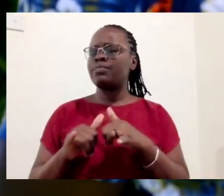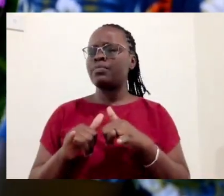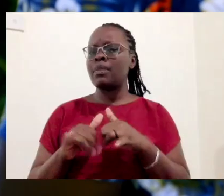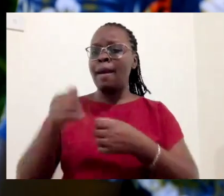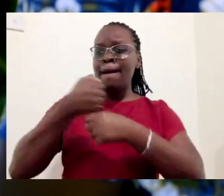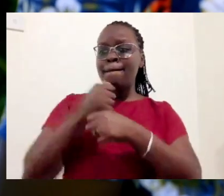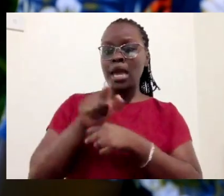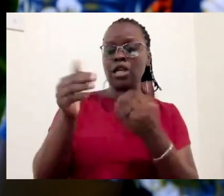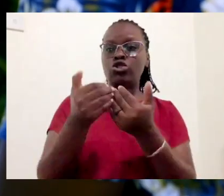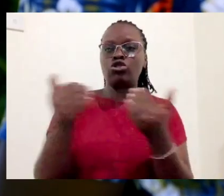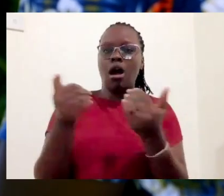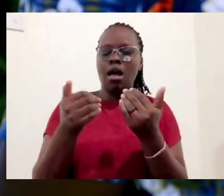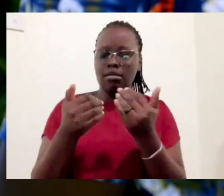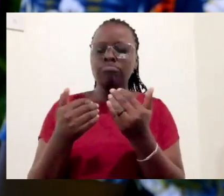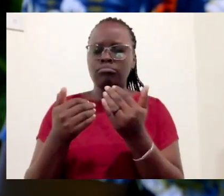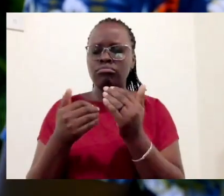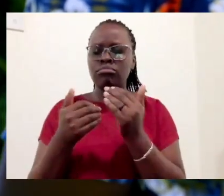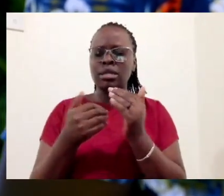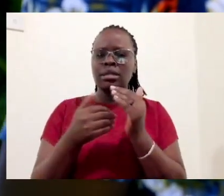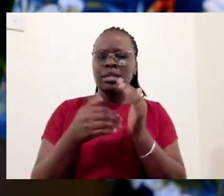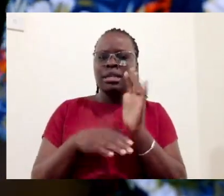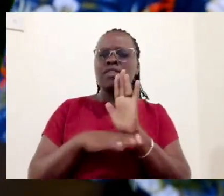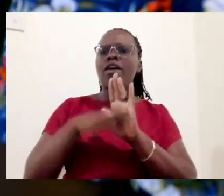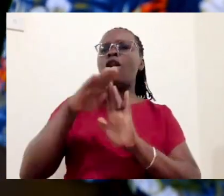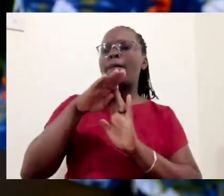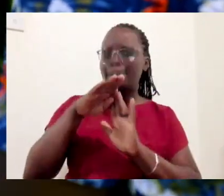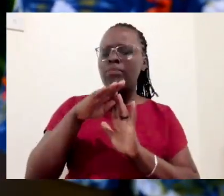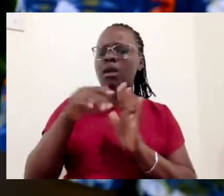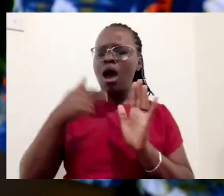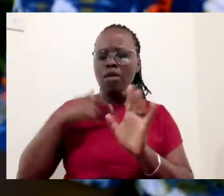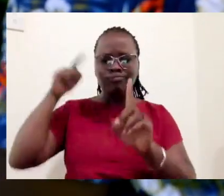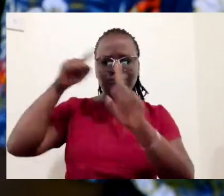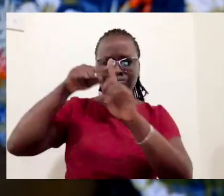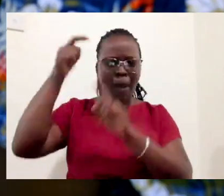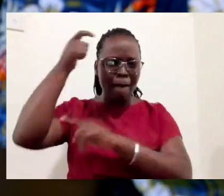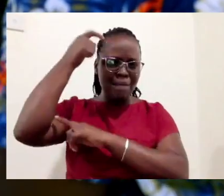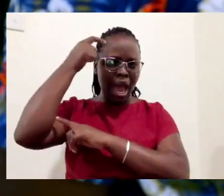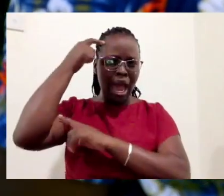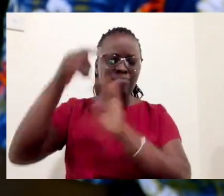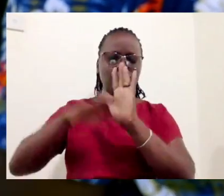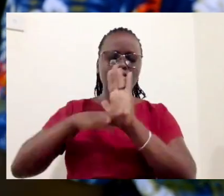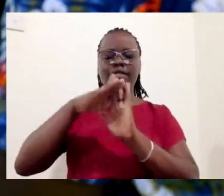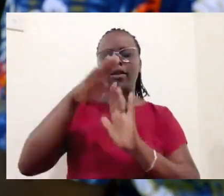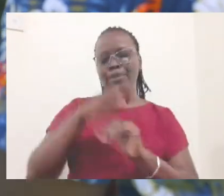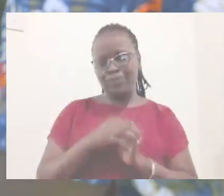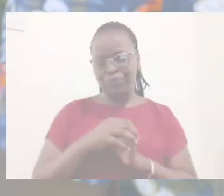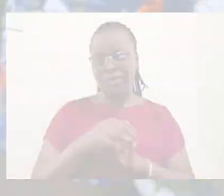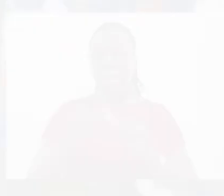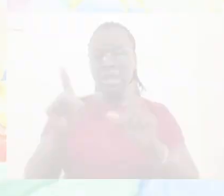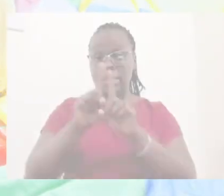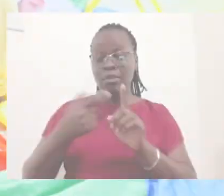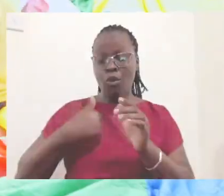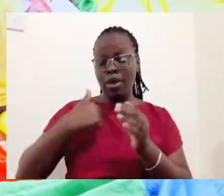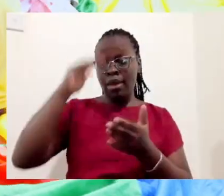to make the child to develop holistically. Our target is cognitive development. And we